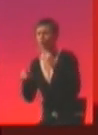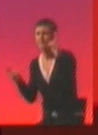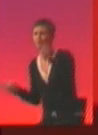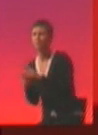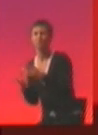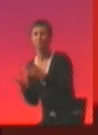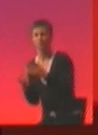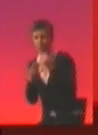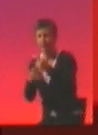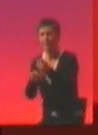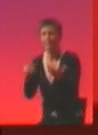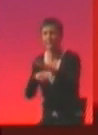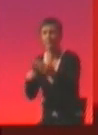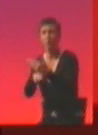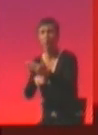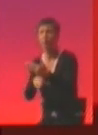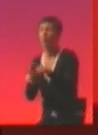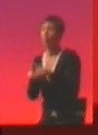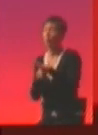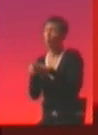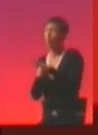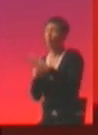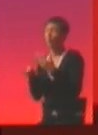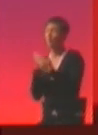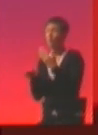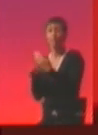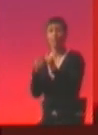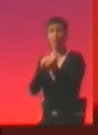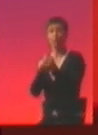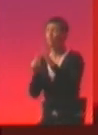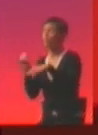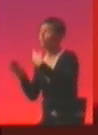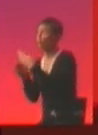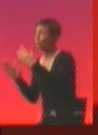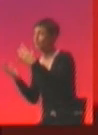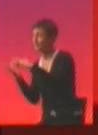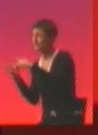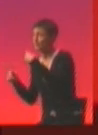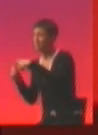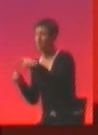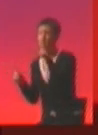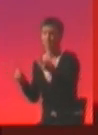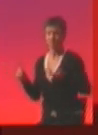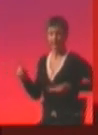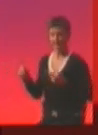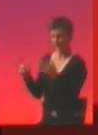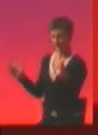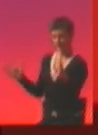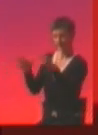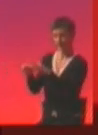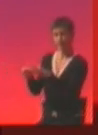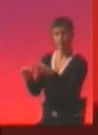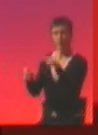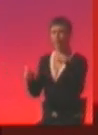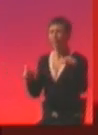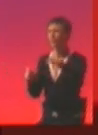jobs. Programmes like the local employment partnerships between Job Centre Plus and businesses in every one of our